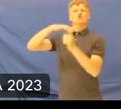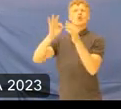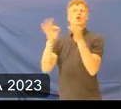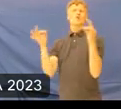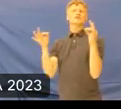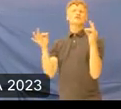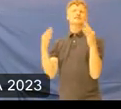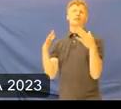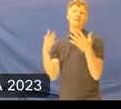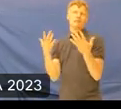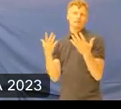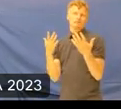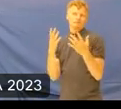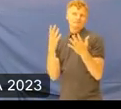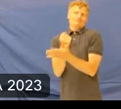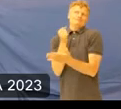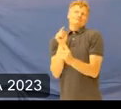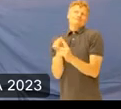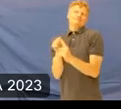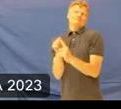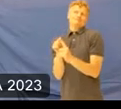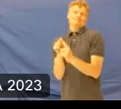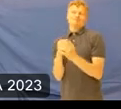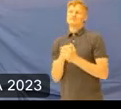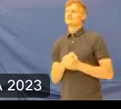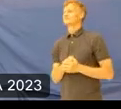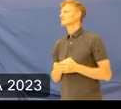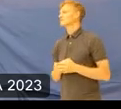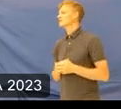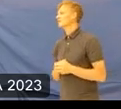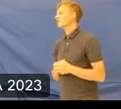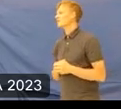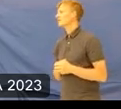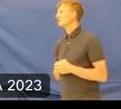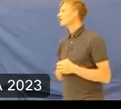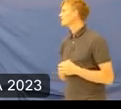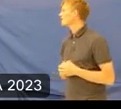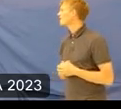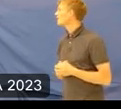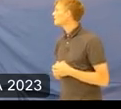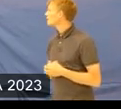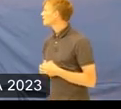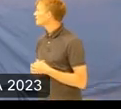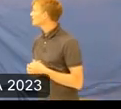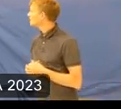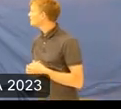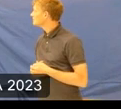but the question is, you know, it looks like by deviating, so if I speak extra loud when you're speaking softly, you know, I'm